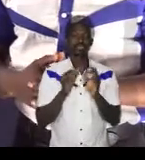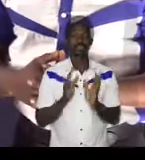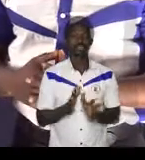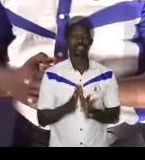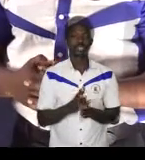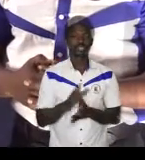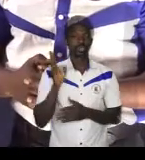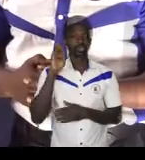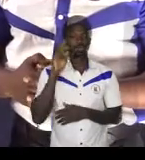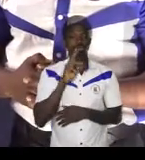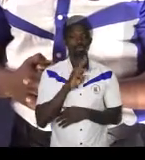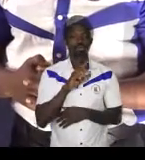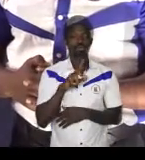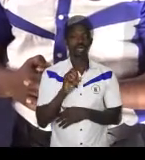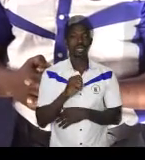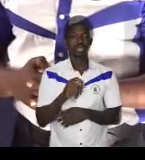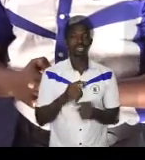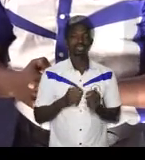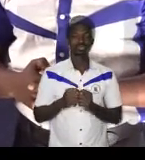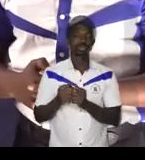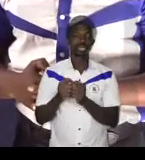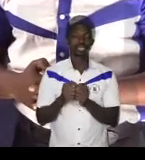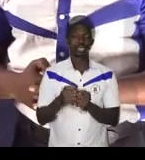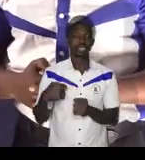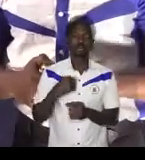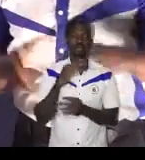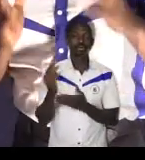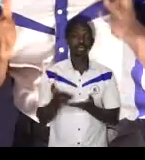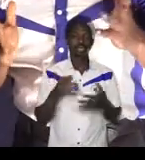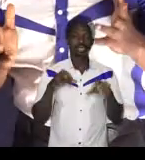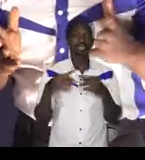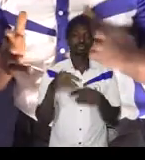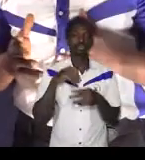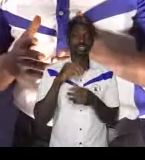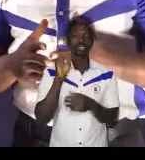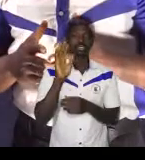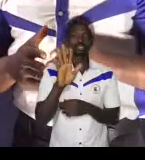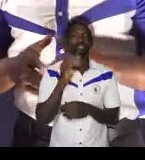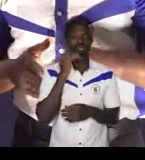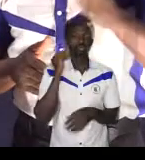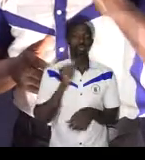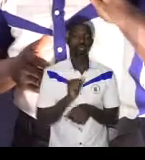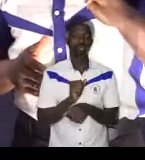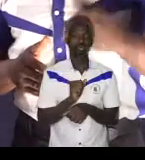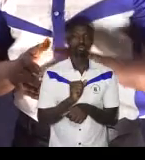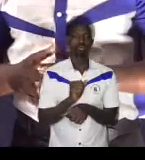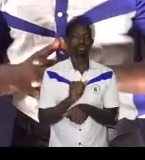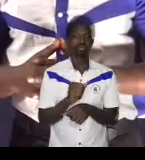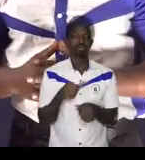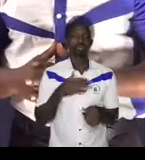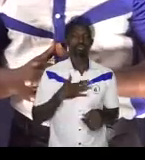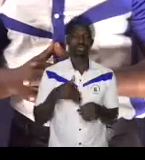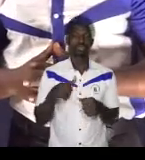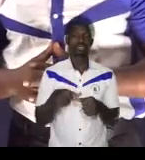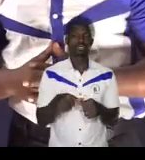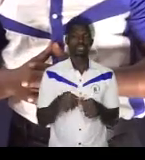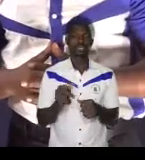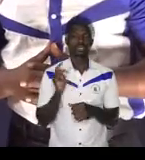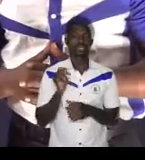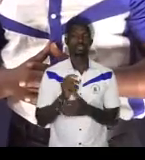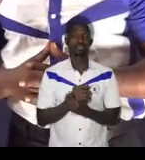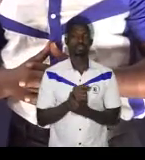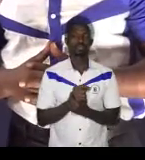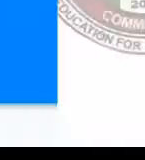language interpreter, Uncle Wale. Together, we are bringing the classroom into your home. Please stay